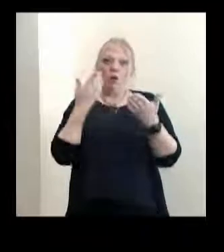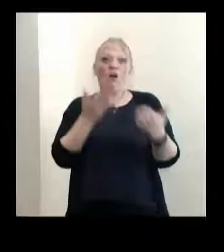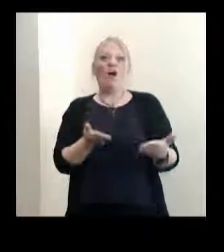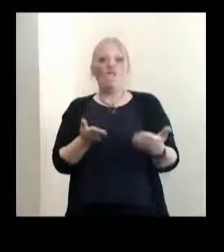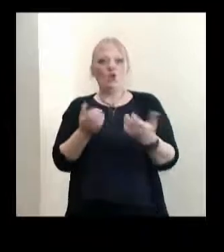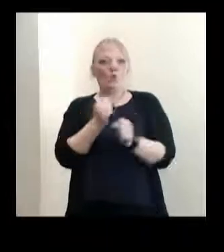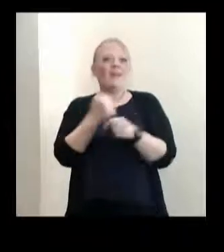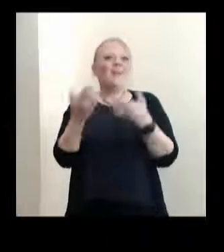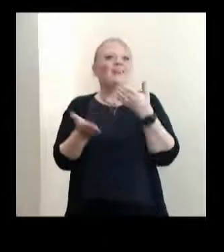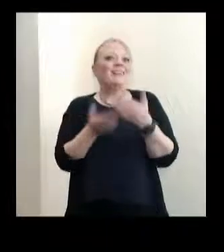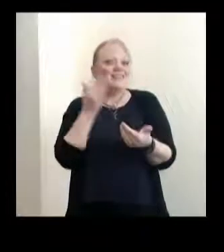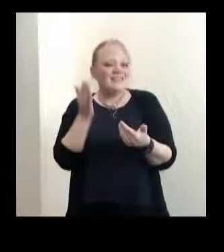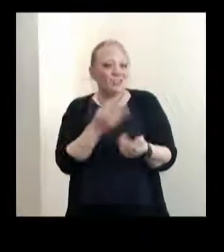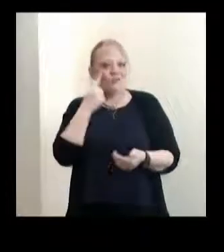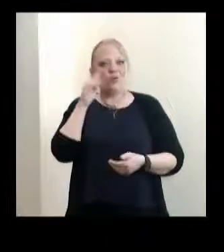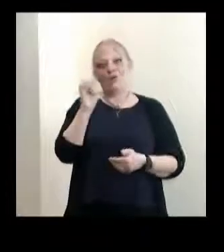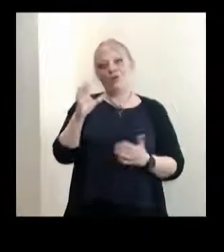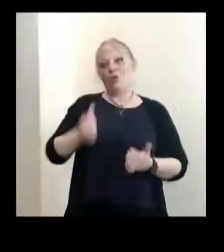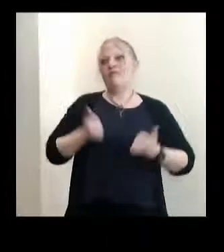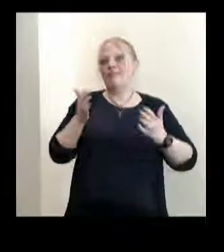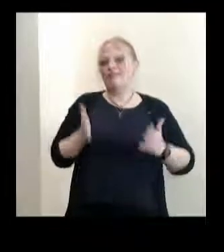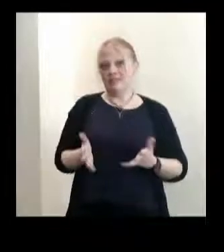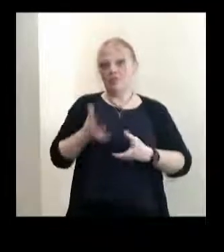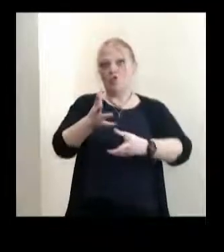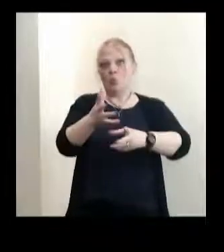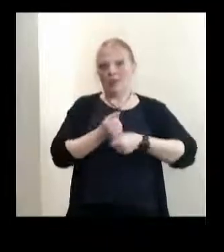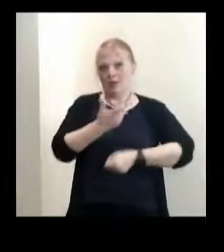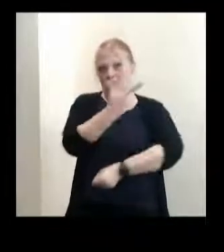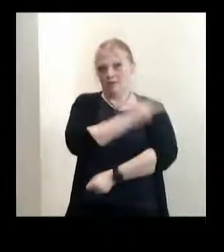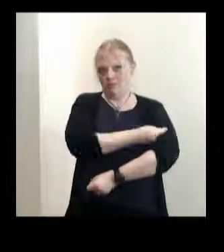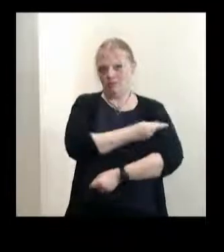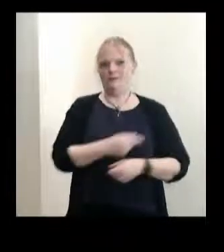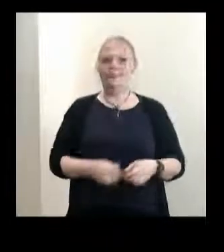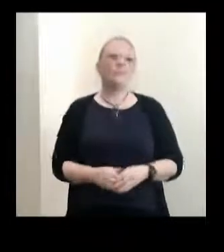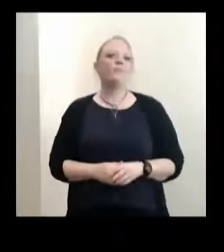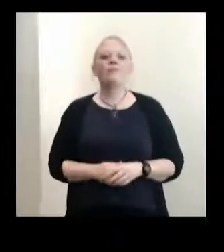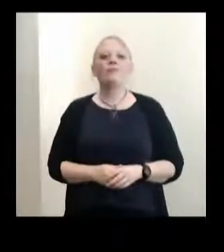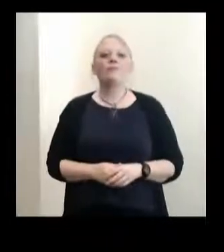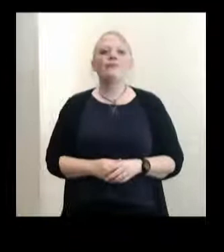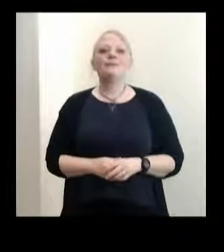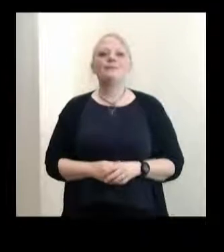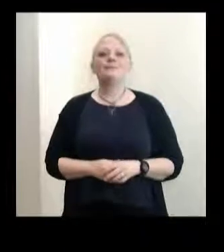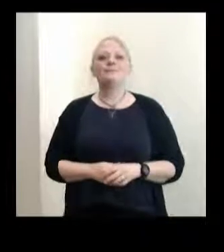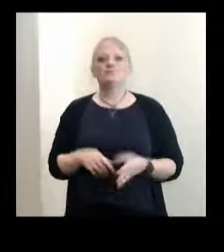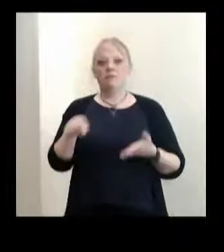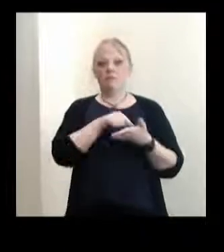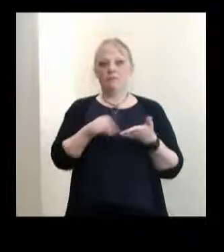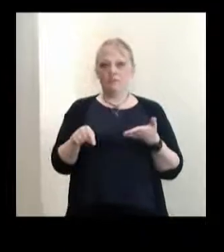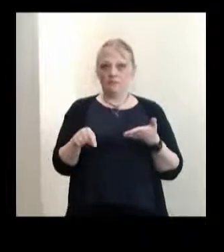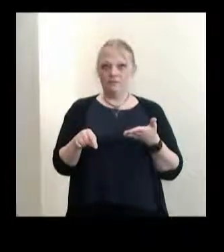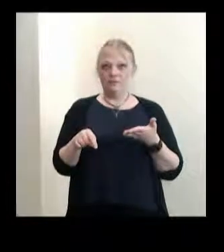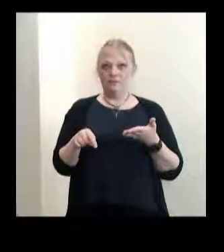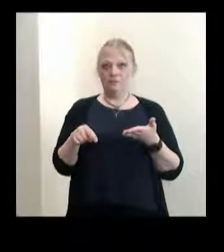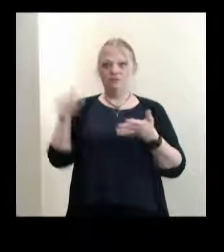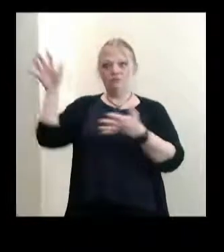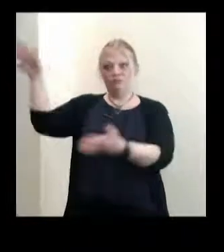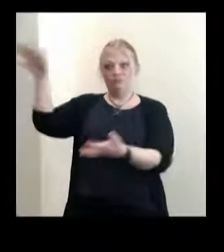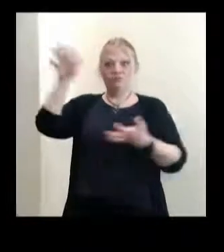it easier for Erie County residents to get vaccinated. So this week we were